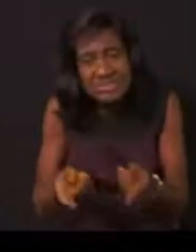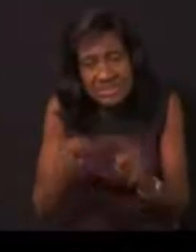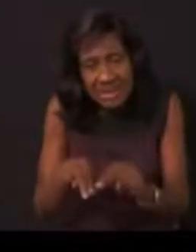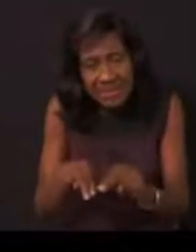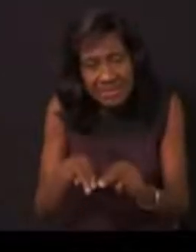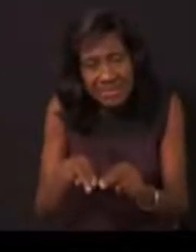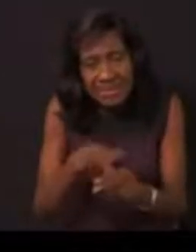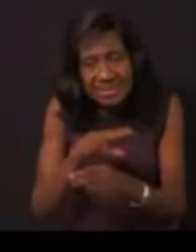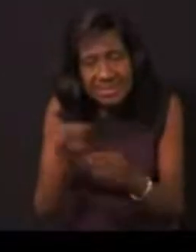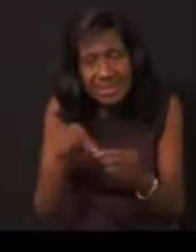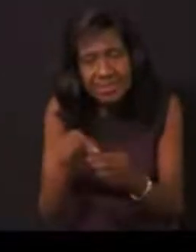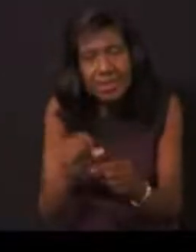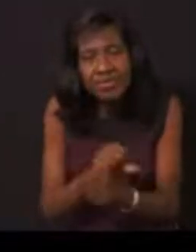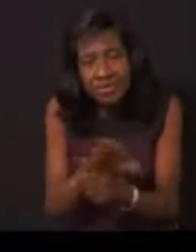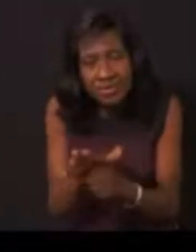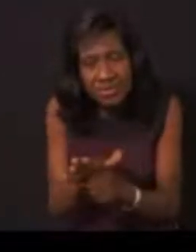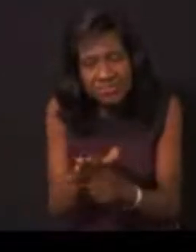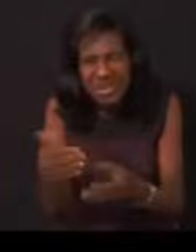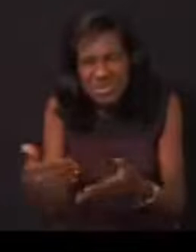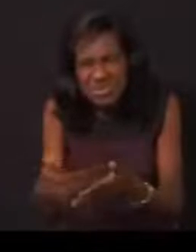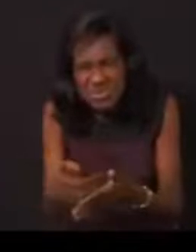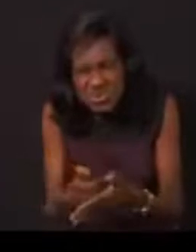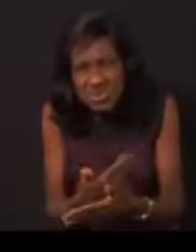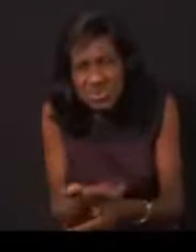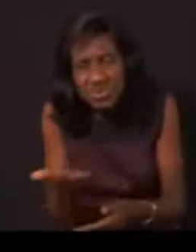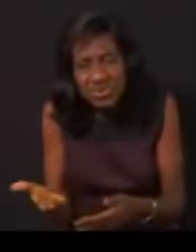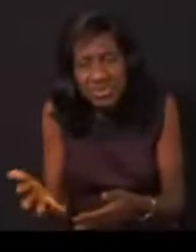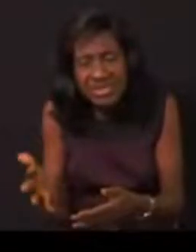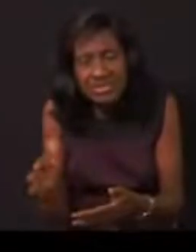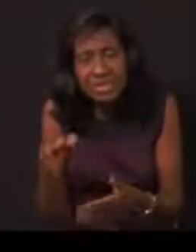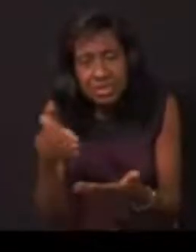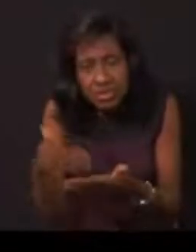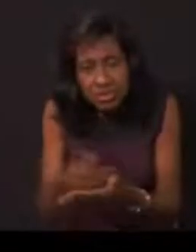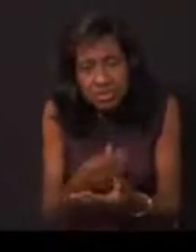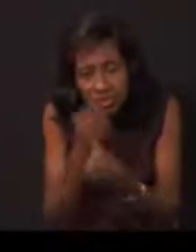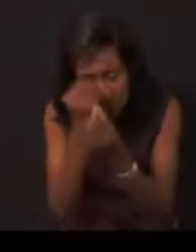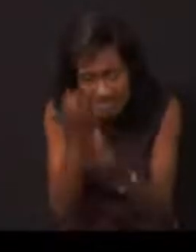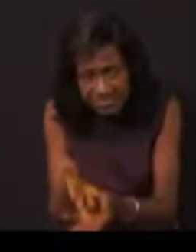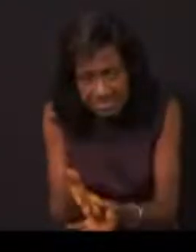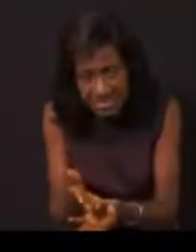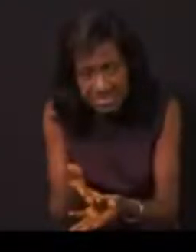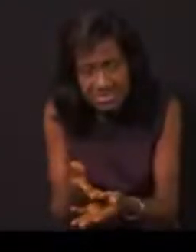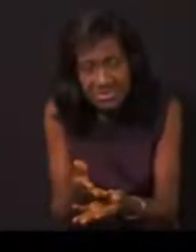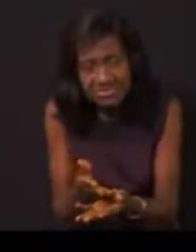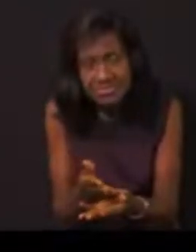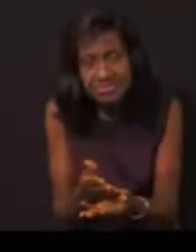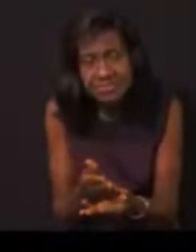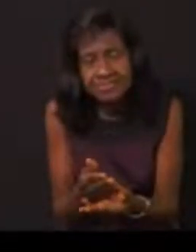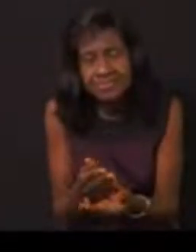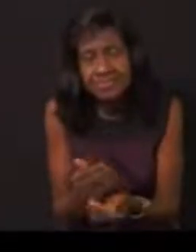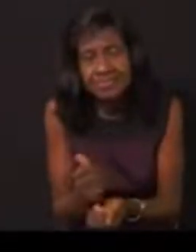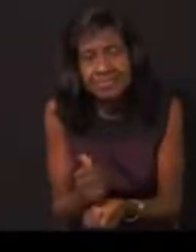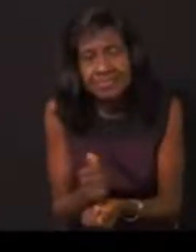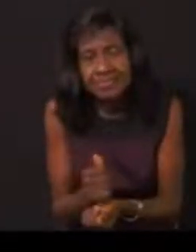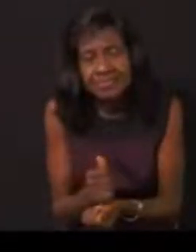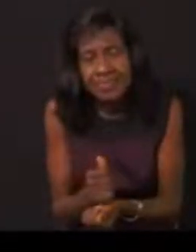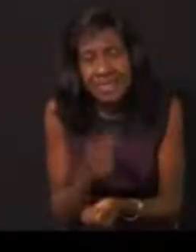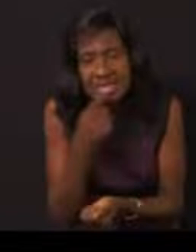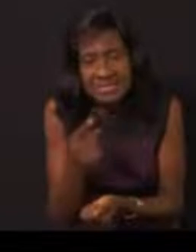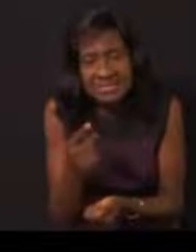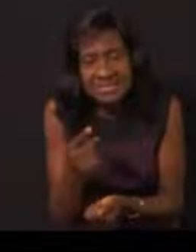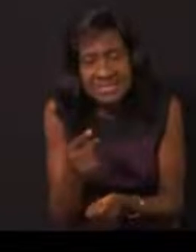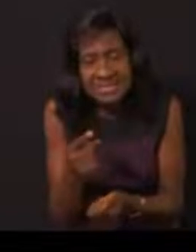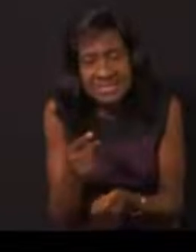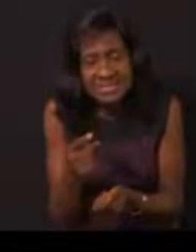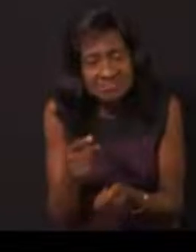can strategize now, and within 24, 48 hours, there's new cutting edge information. So this is